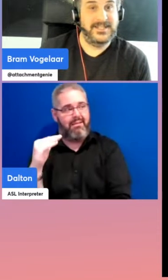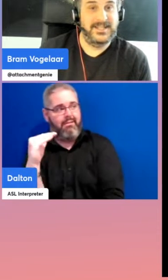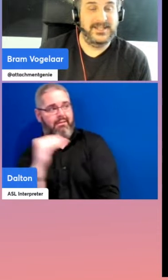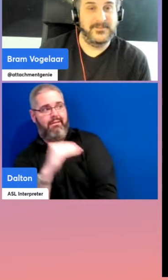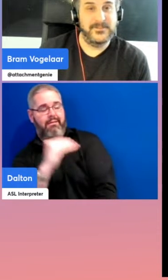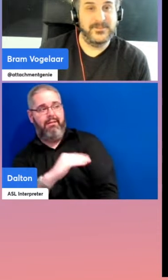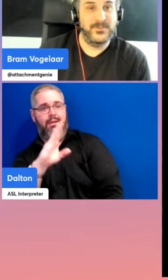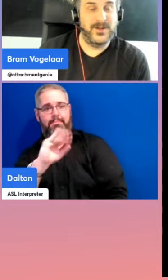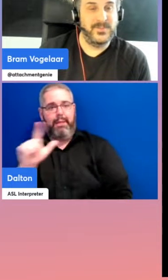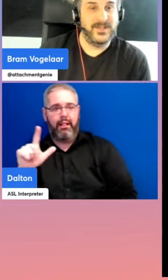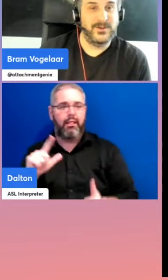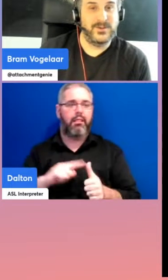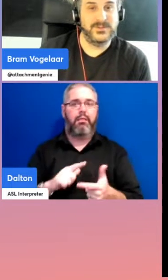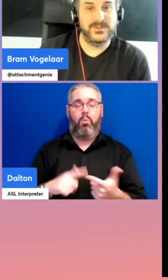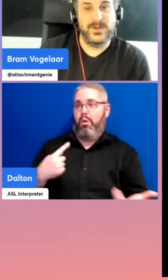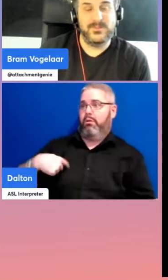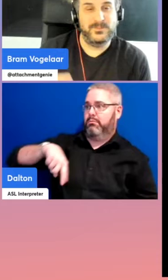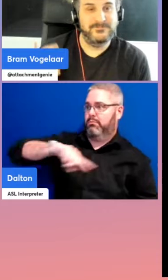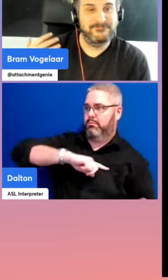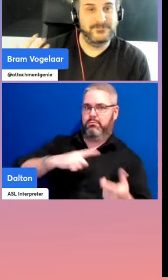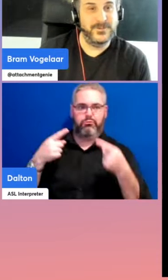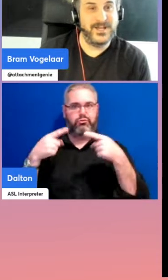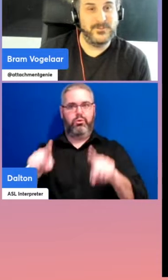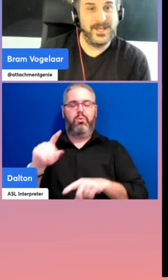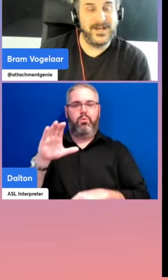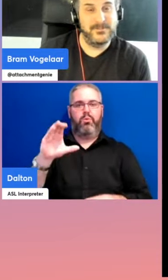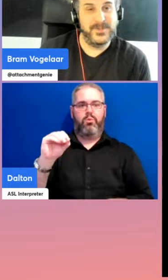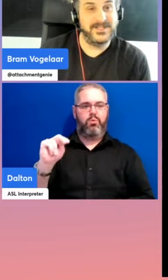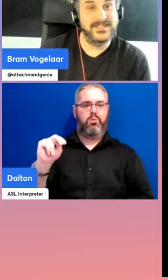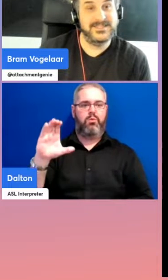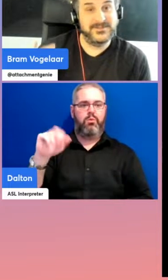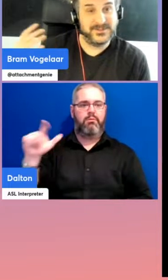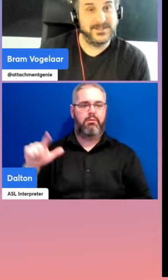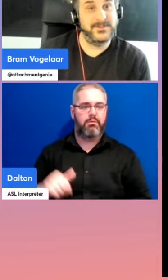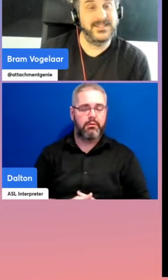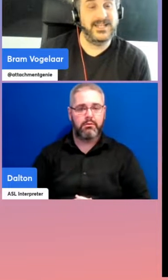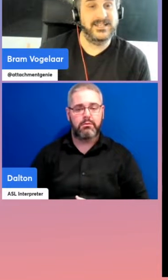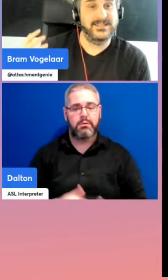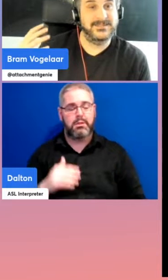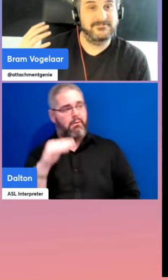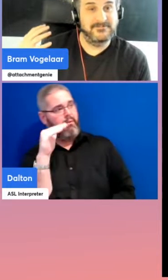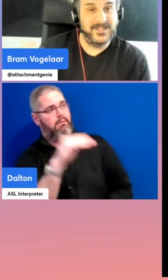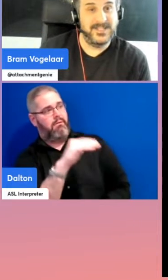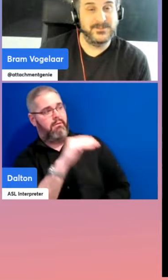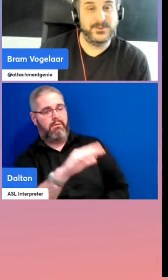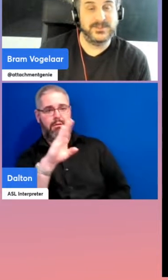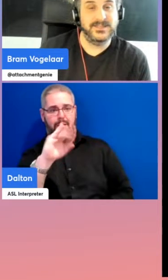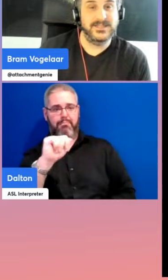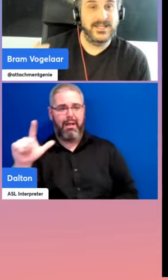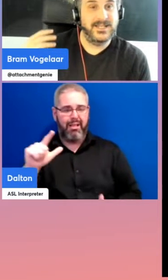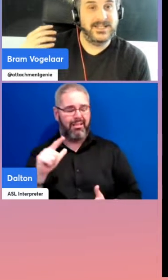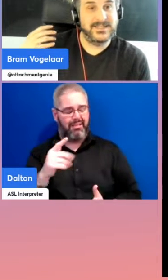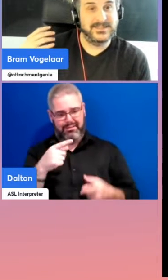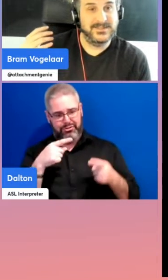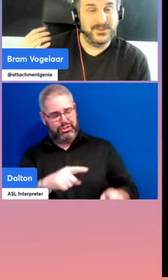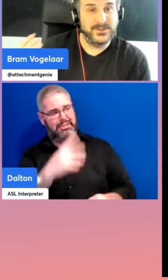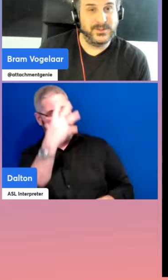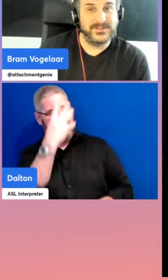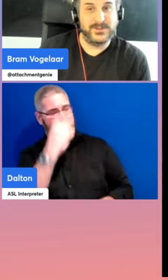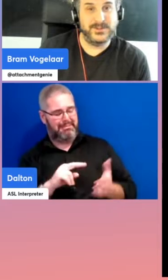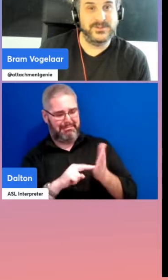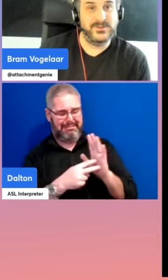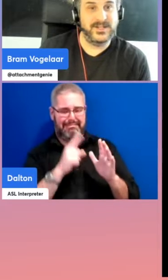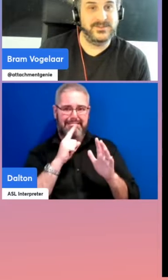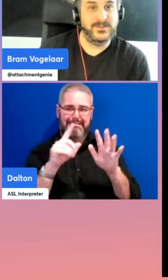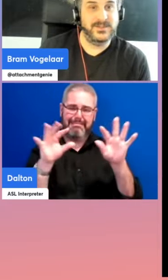us while being on call? So when we could wake up Bill, it's for something that is really important, that is